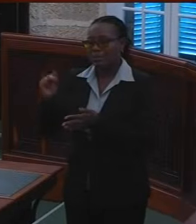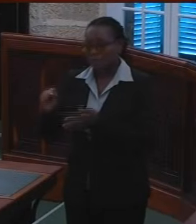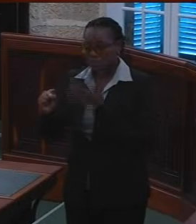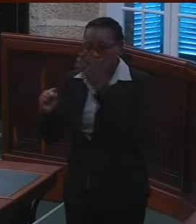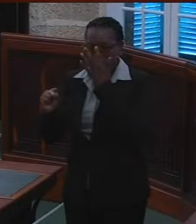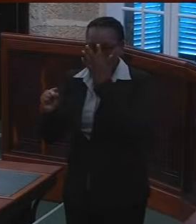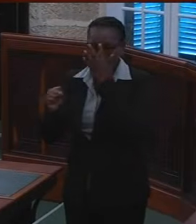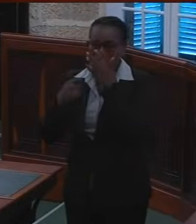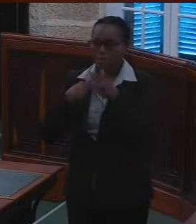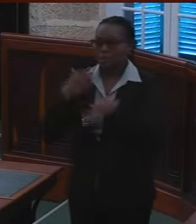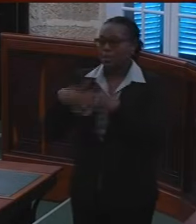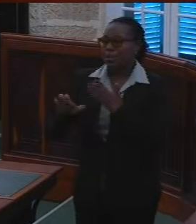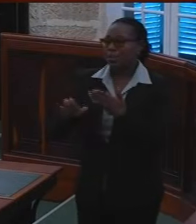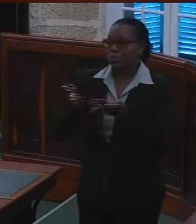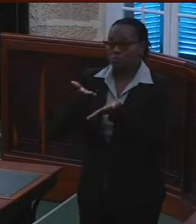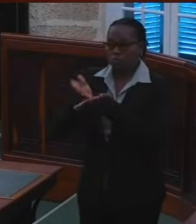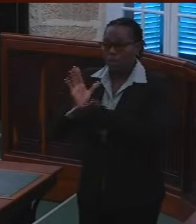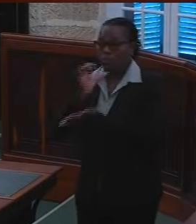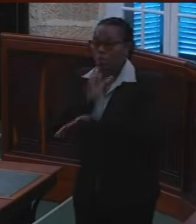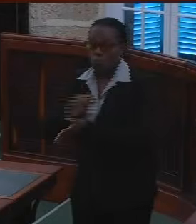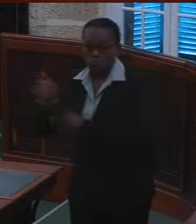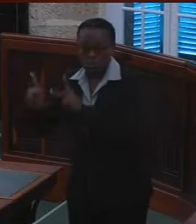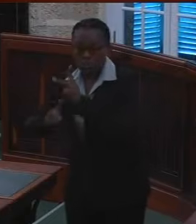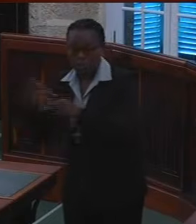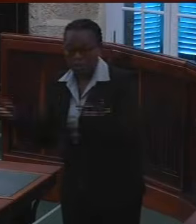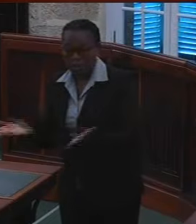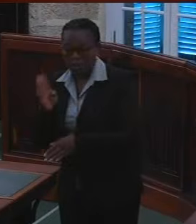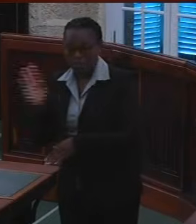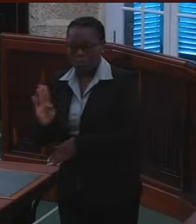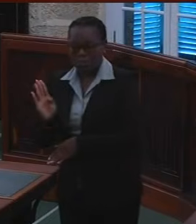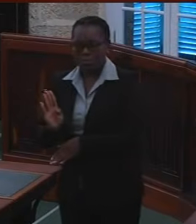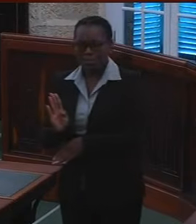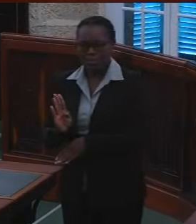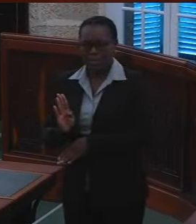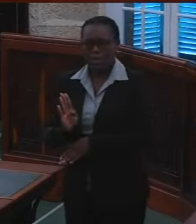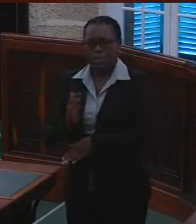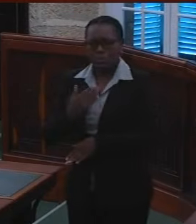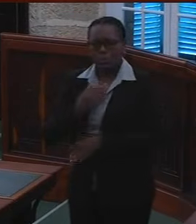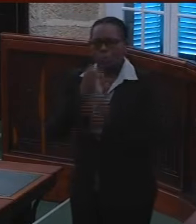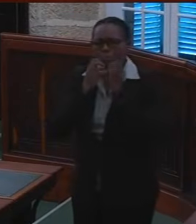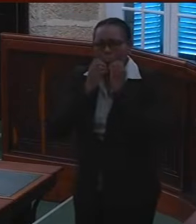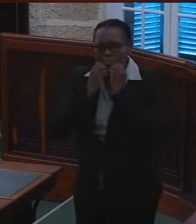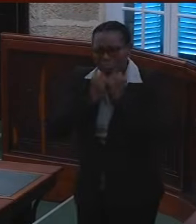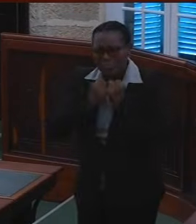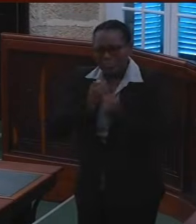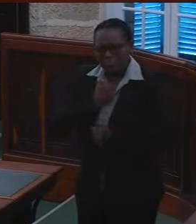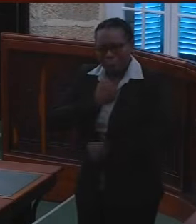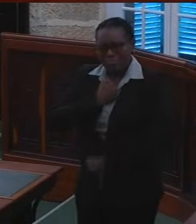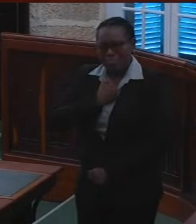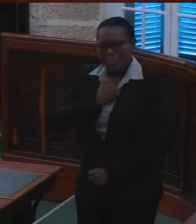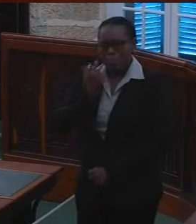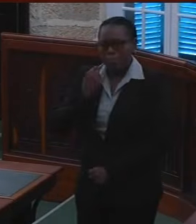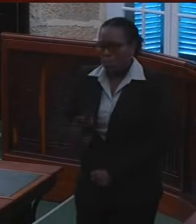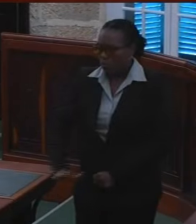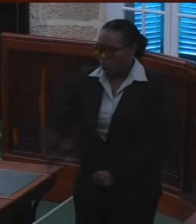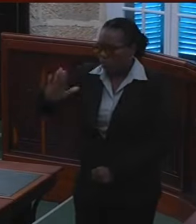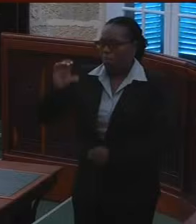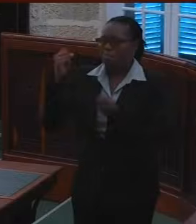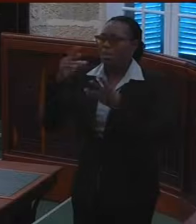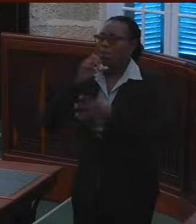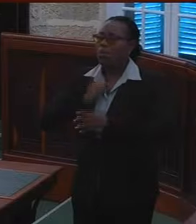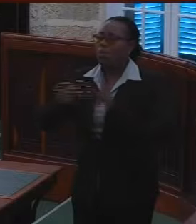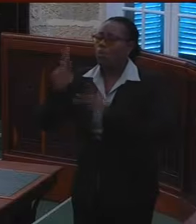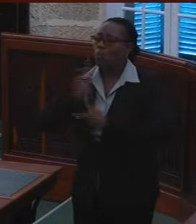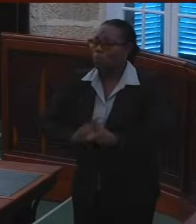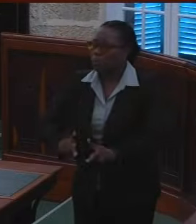the rights of older persons in Barbados. It is personal to me because where I grew up, sir, there were a number of older persons who took